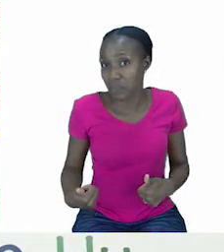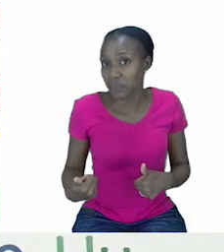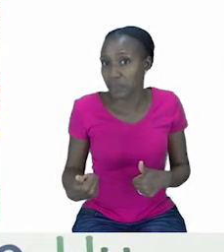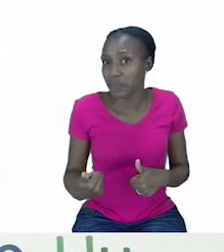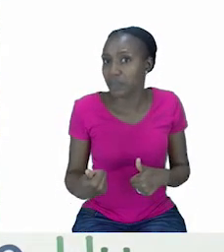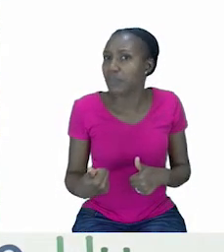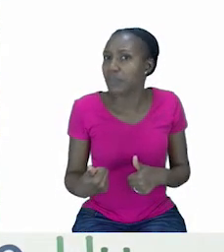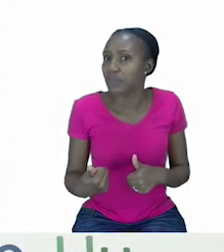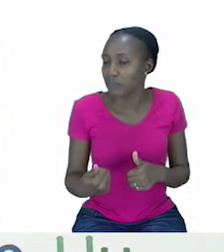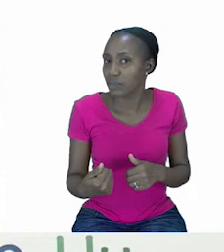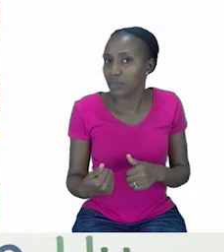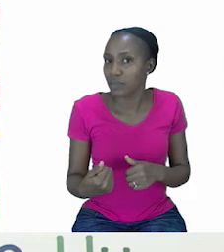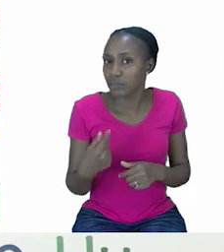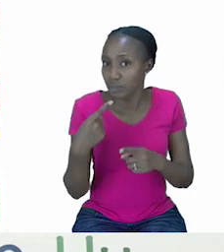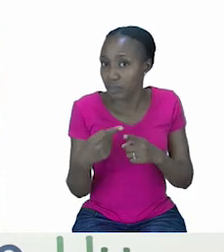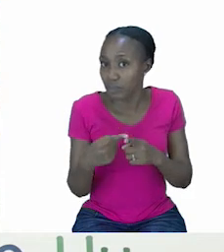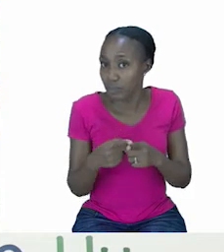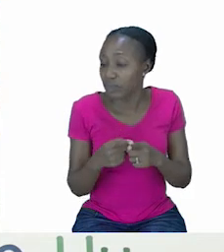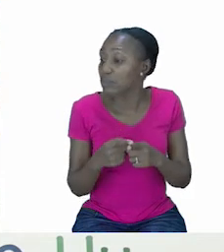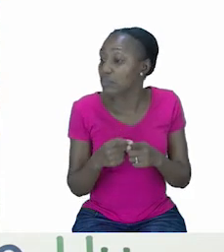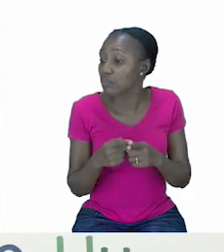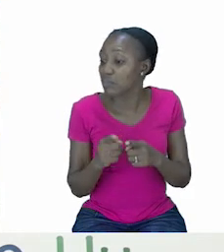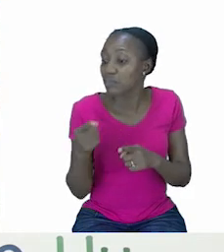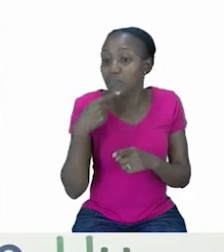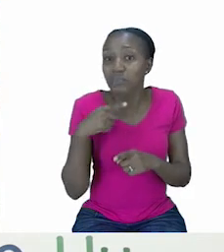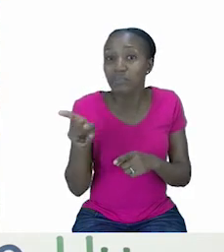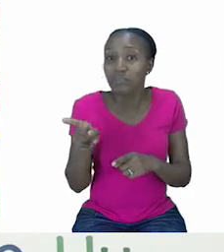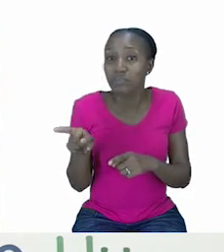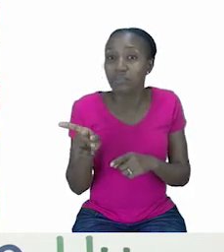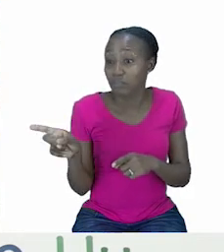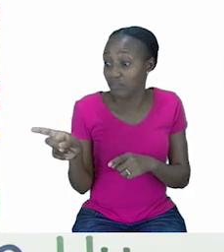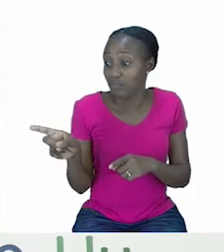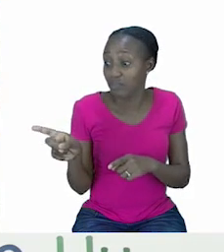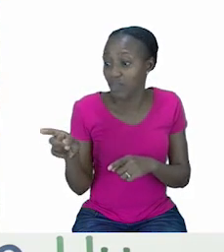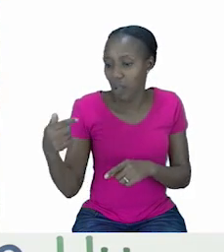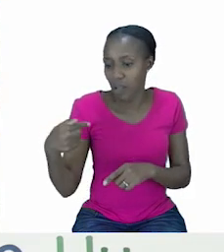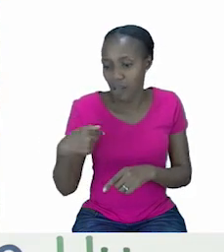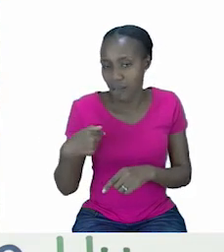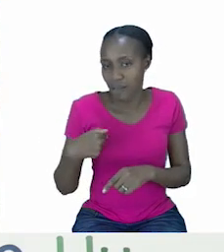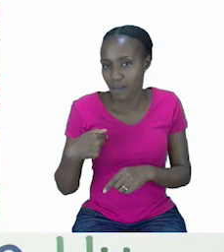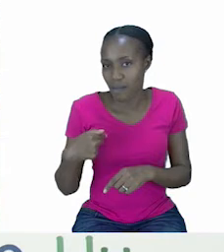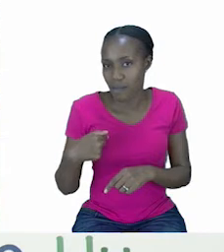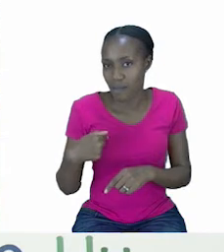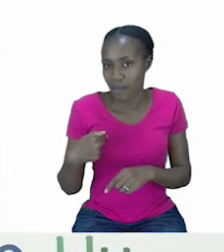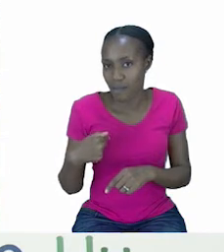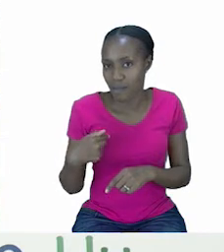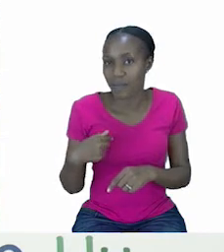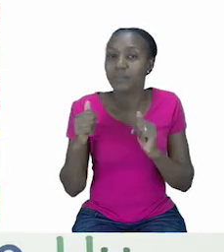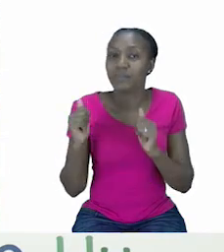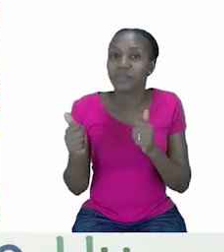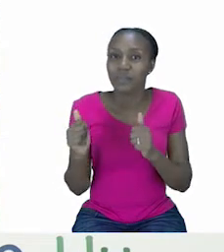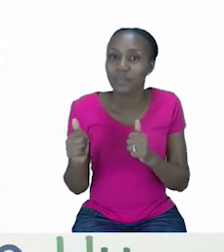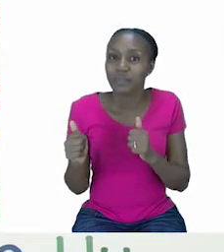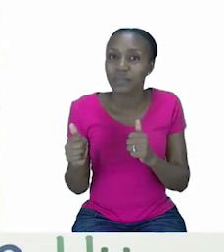say, pointing to him, we say he. Very good.